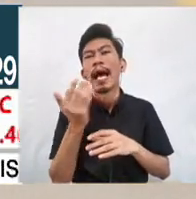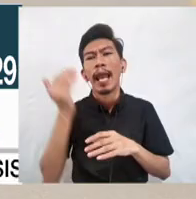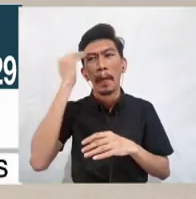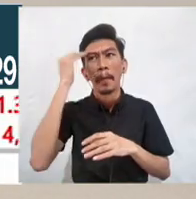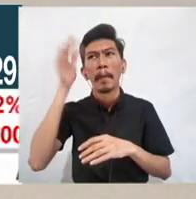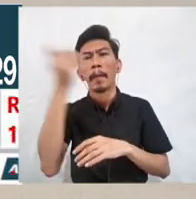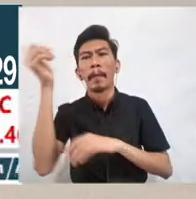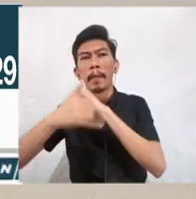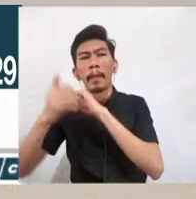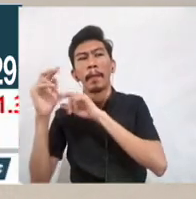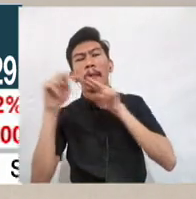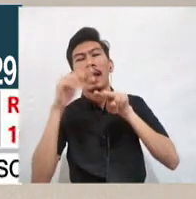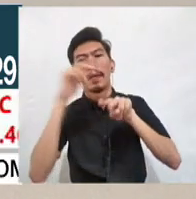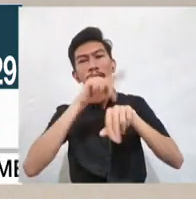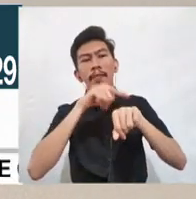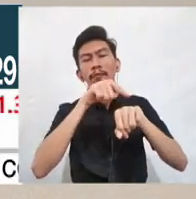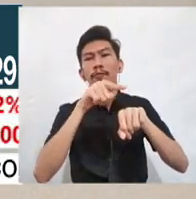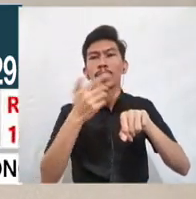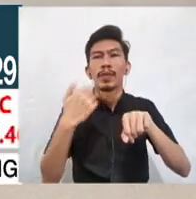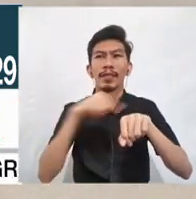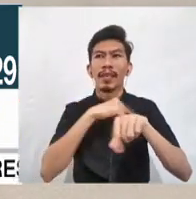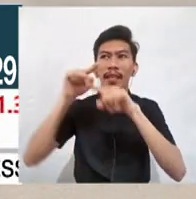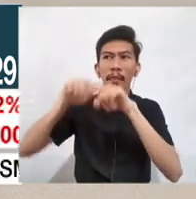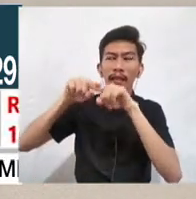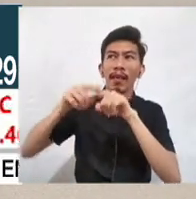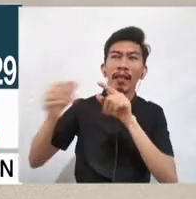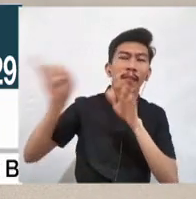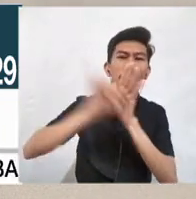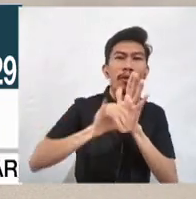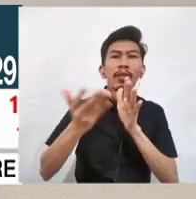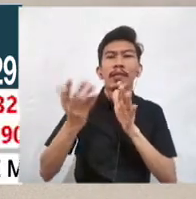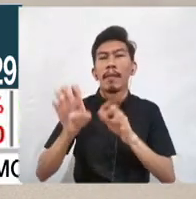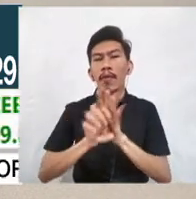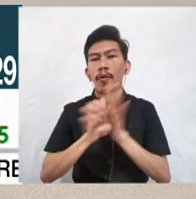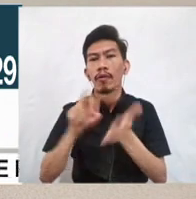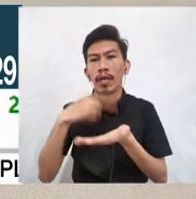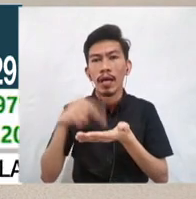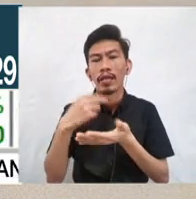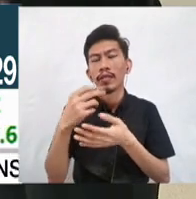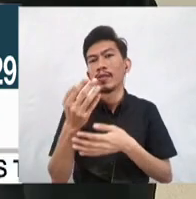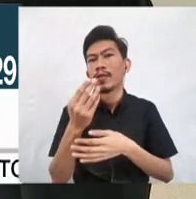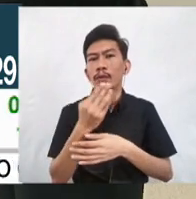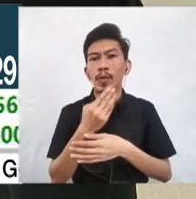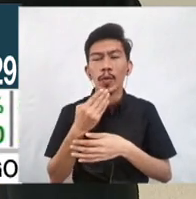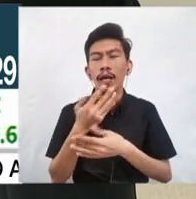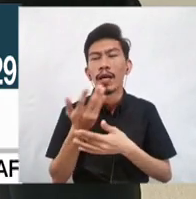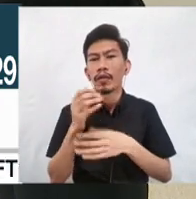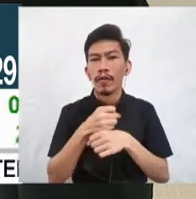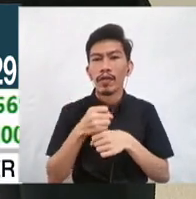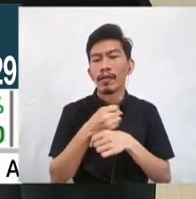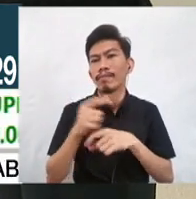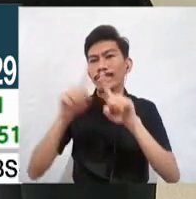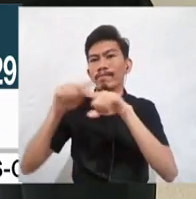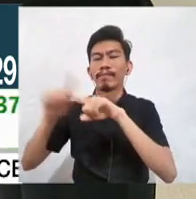is an import dependent. Mm-hmm. No? We import everything, mm-hmm. rice, sugar, coffee, construction materials. But we have millions